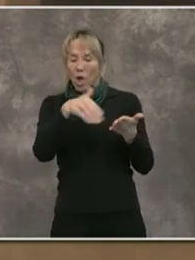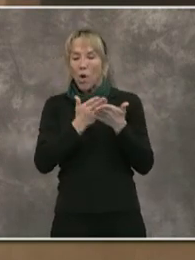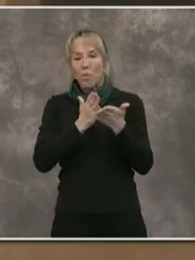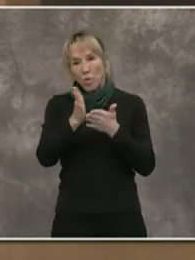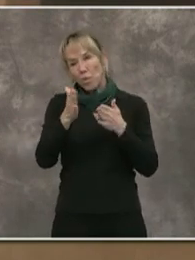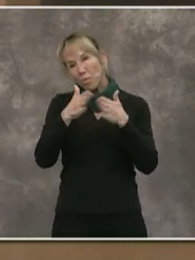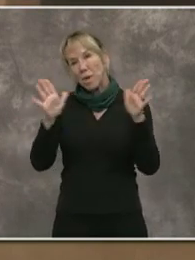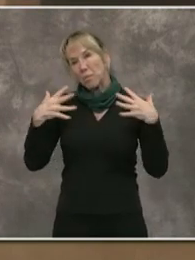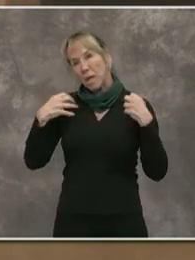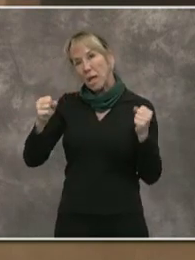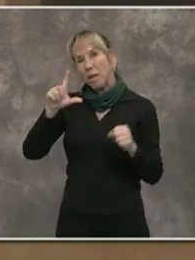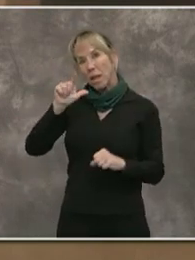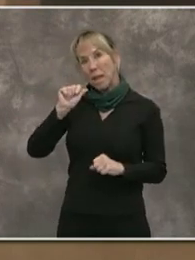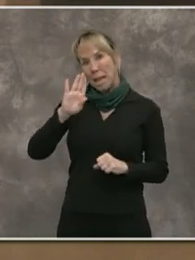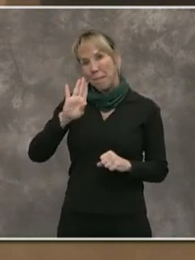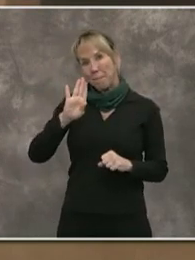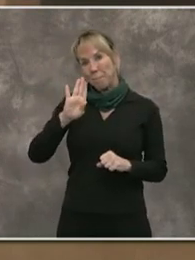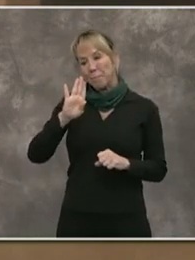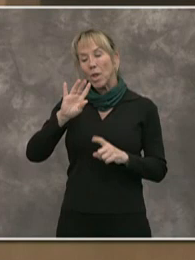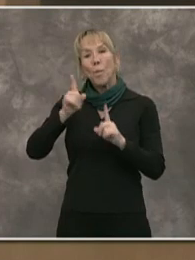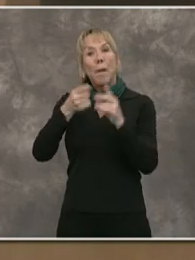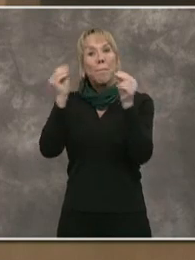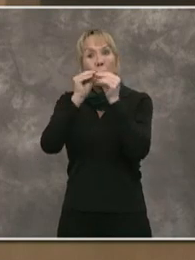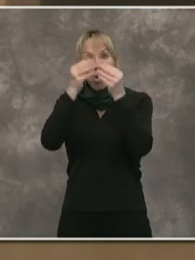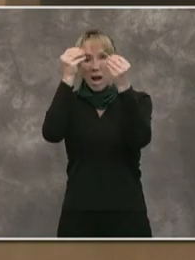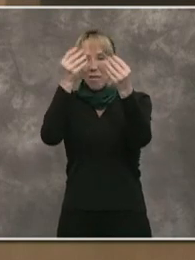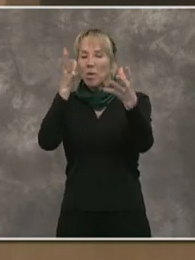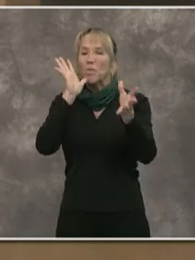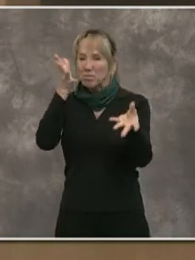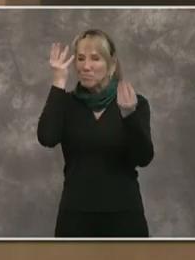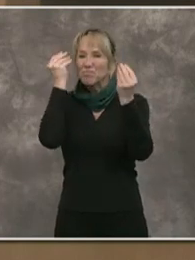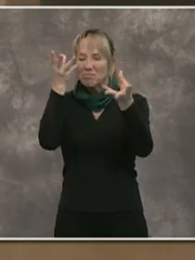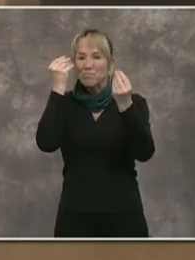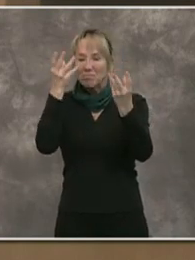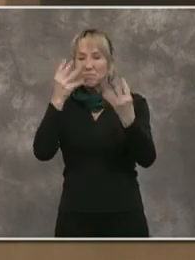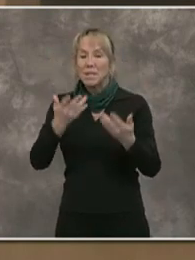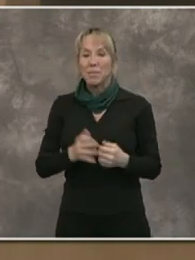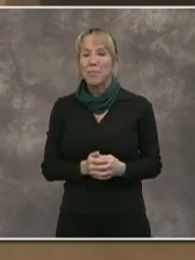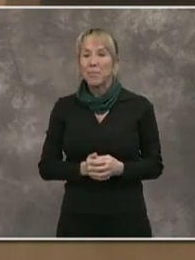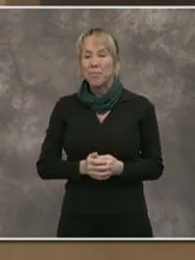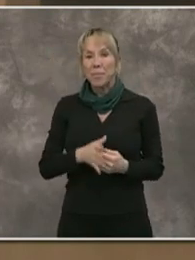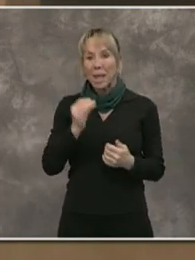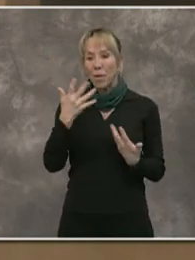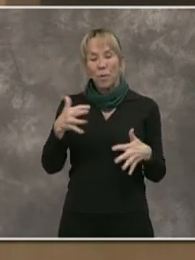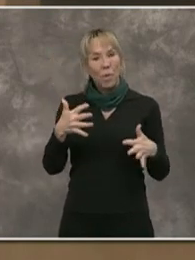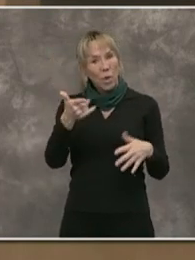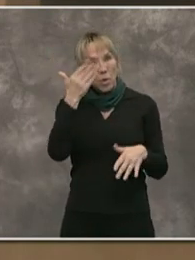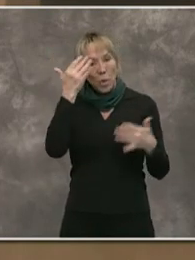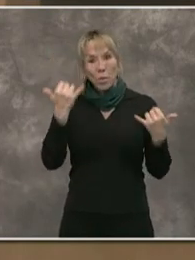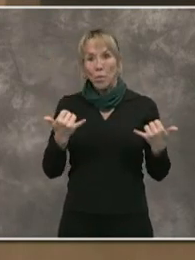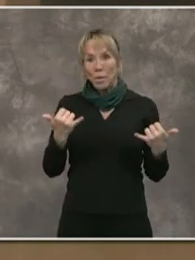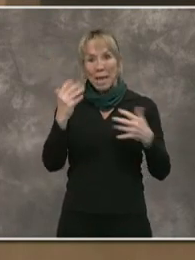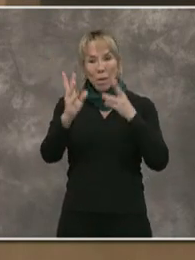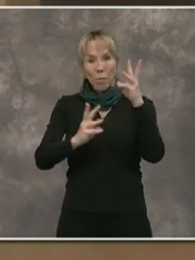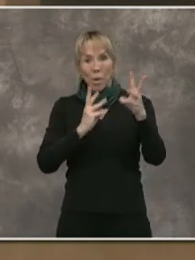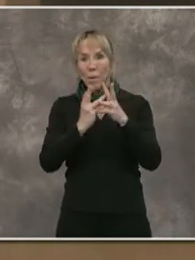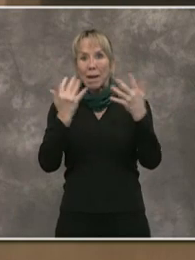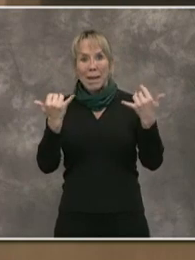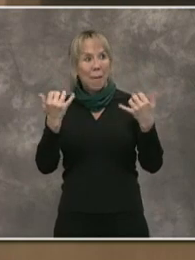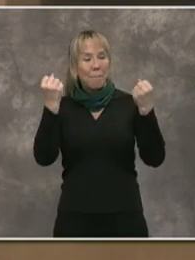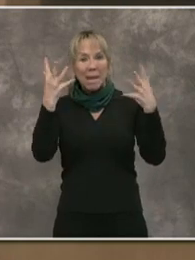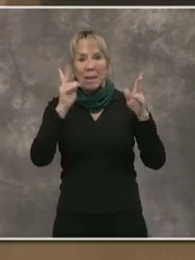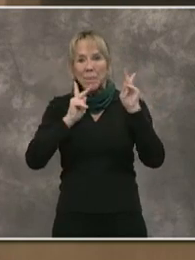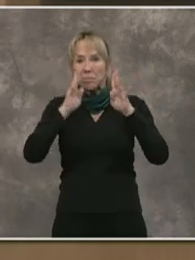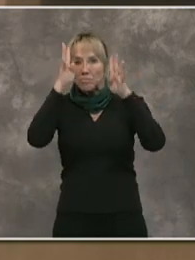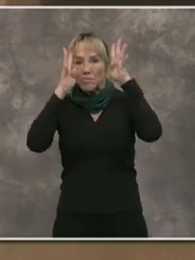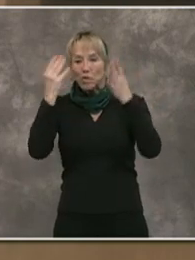labs. And when we have more specifics to share on that, we will. But it's recognizing not only the challenges in today's world of a lot of new testing coming online,